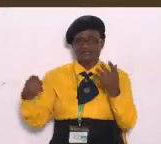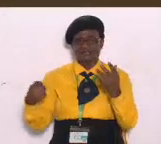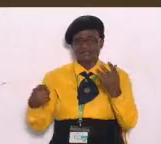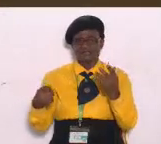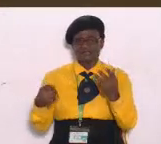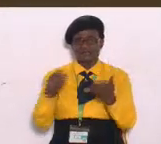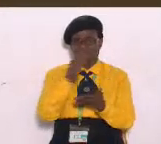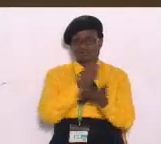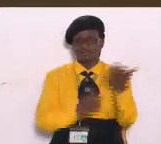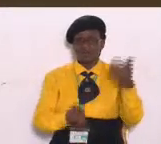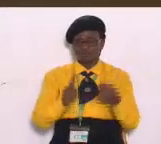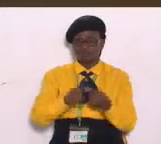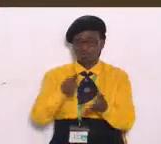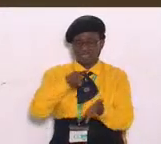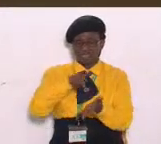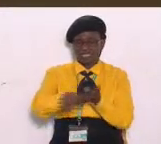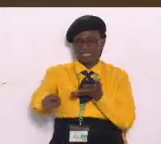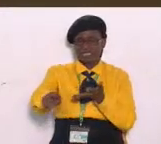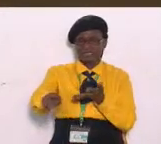some will kill,